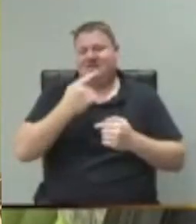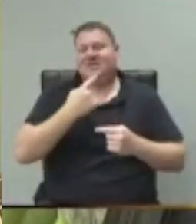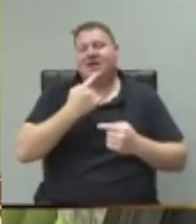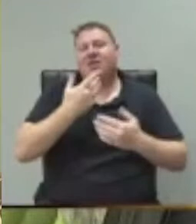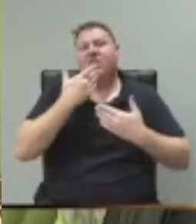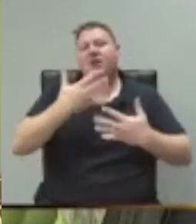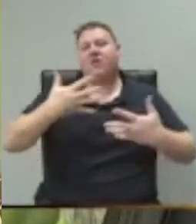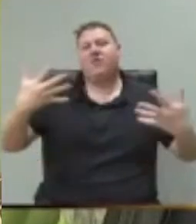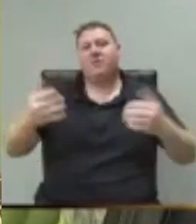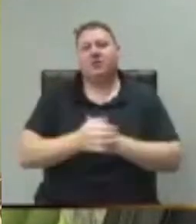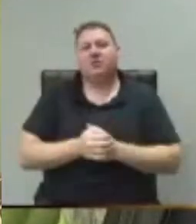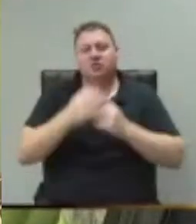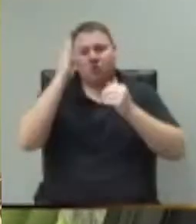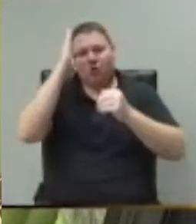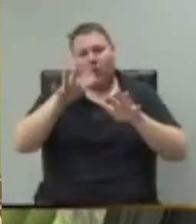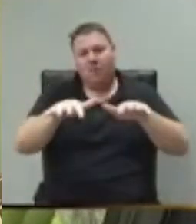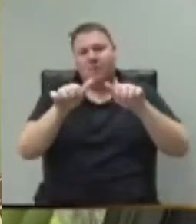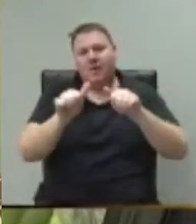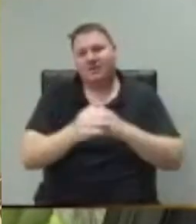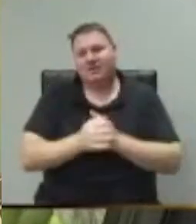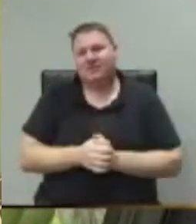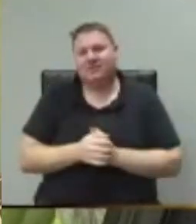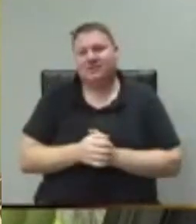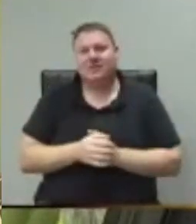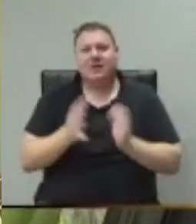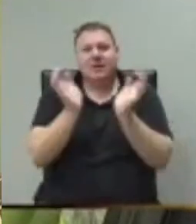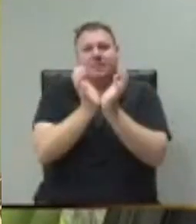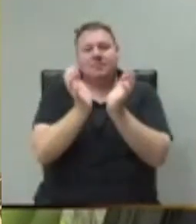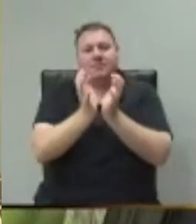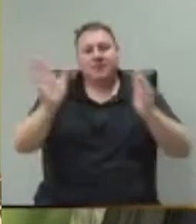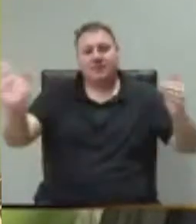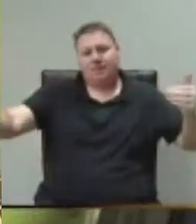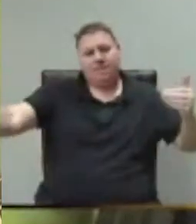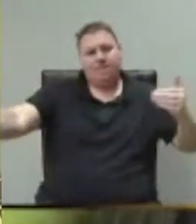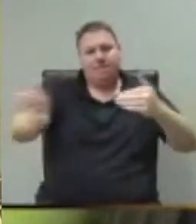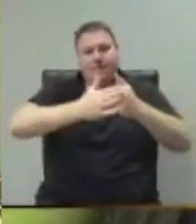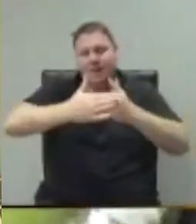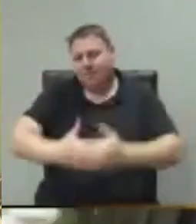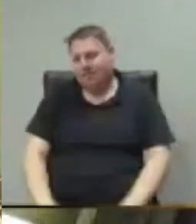very much. God bless them. The meeting is urgent.